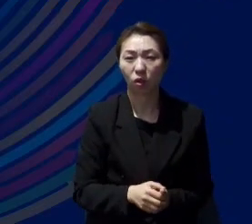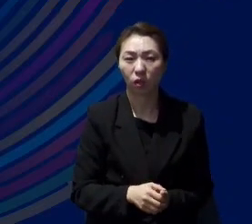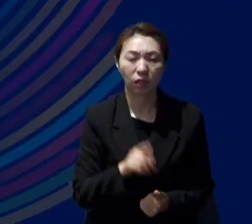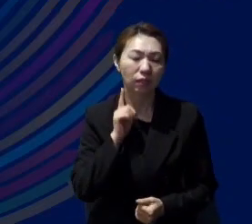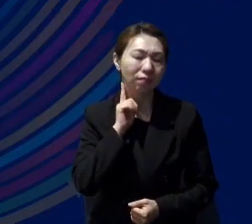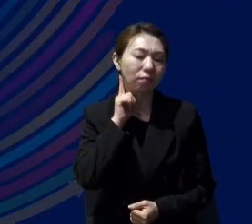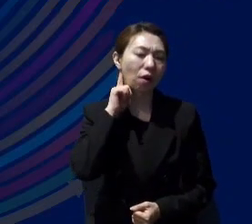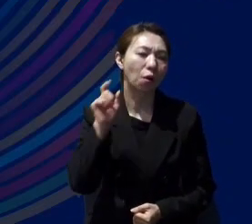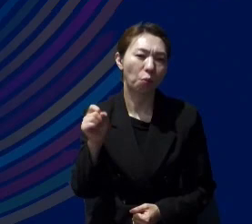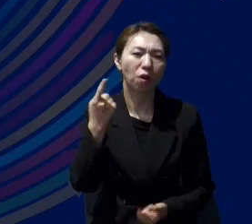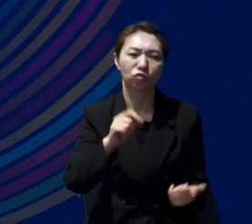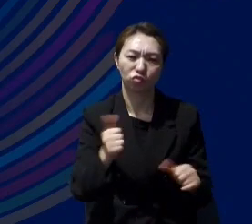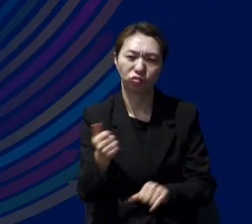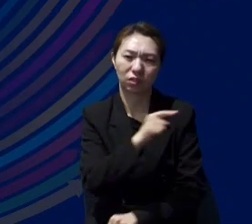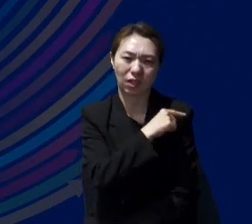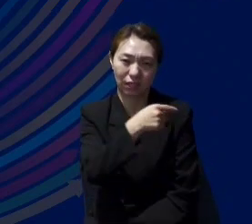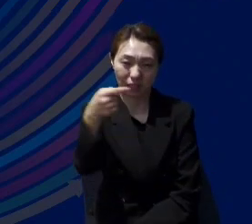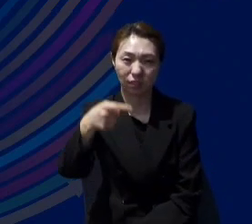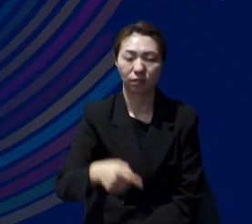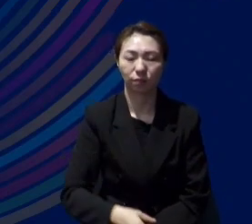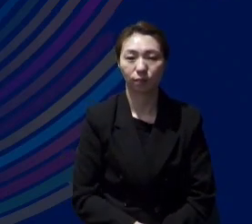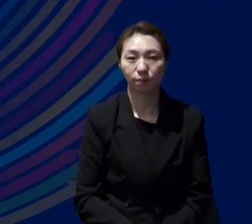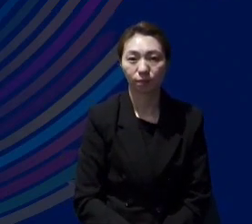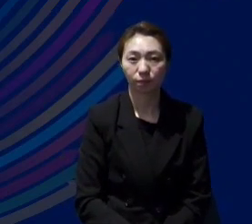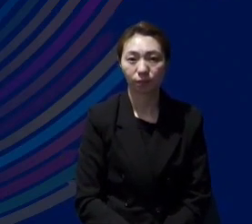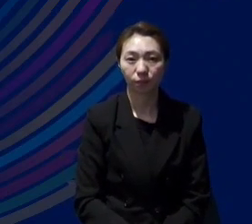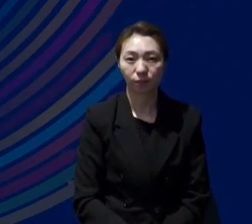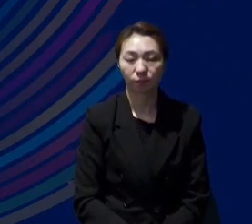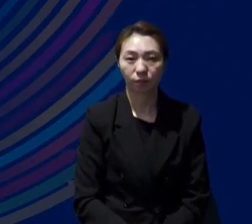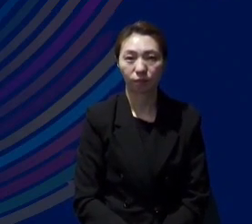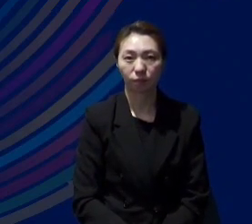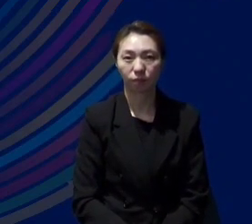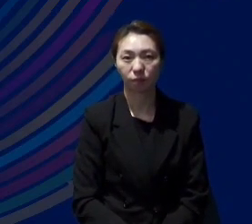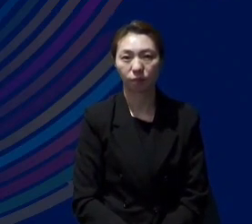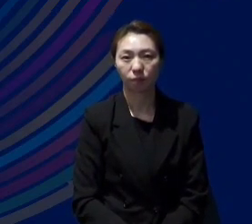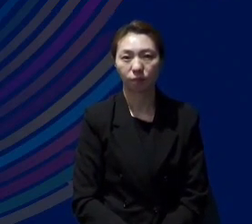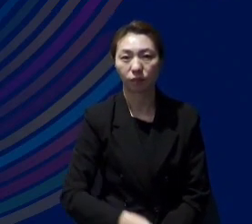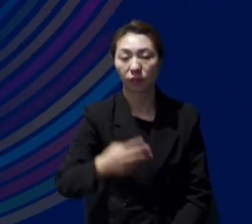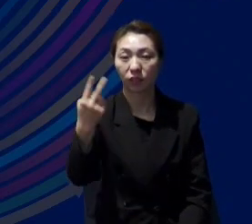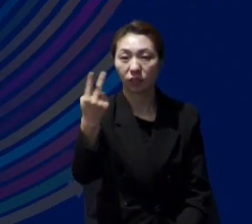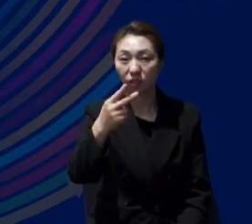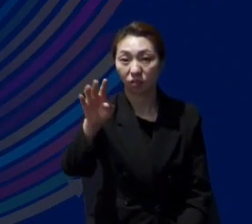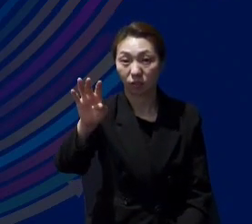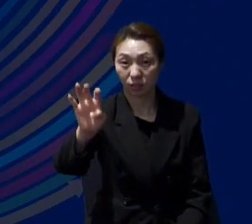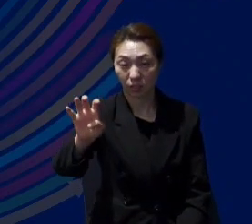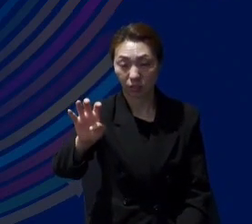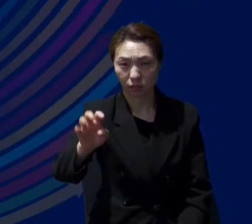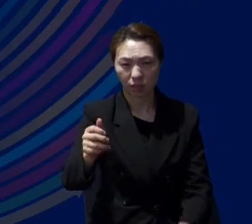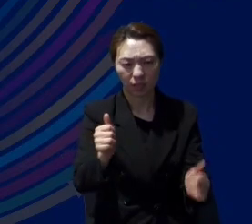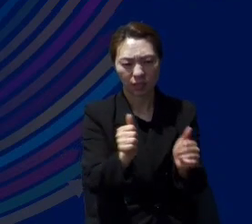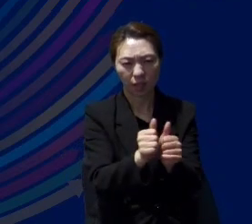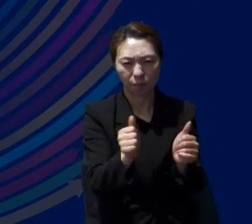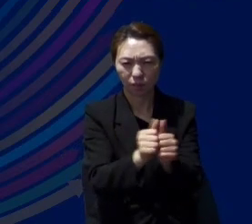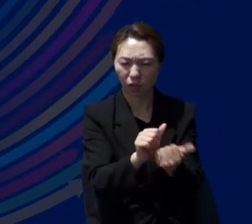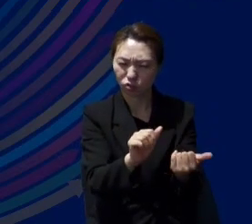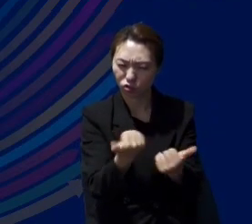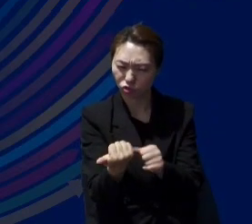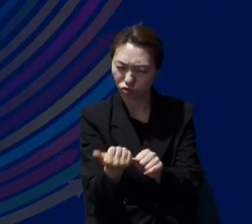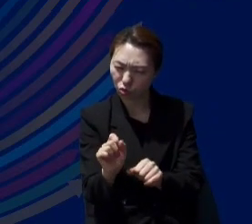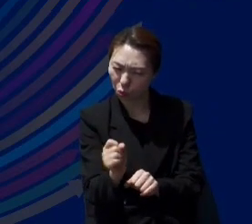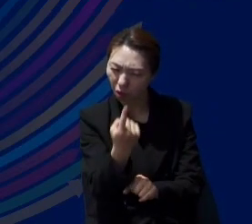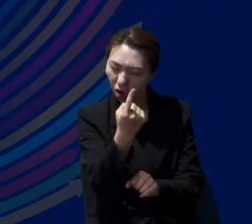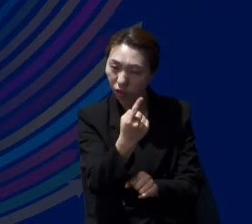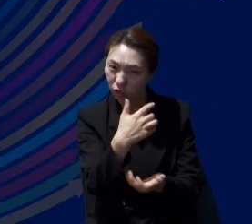standard years of life loss rate in the 2040 forecast for males in South Korea. And the first is